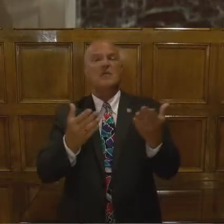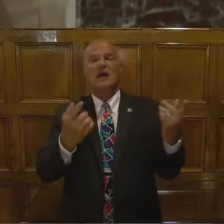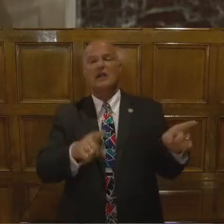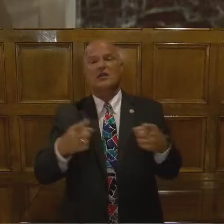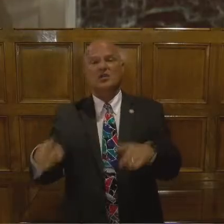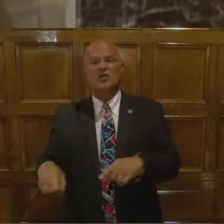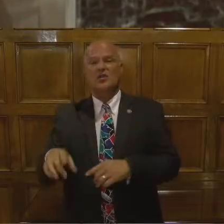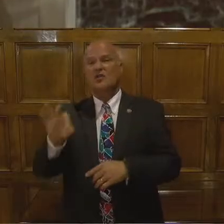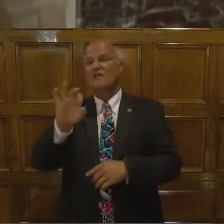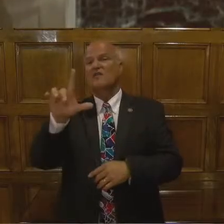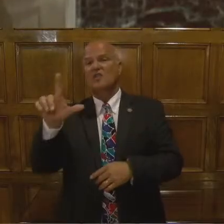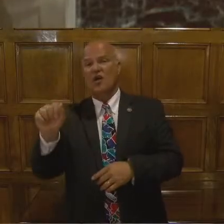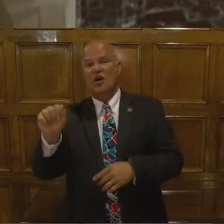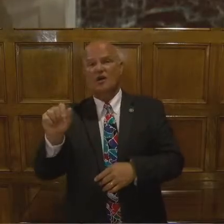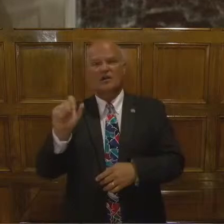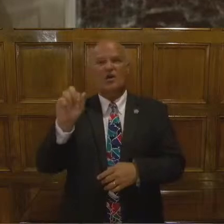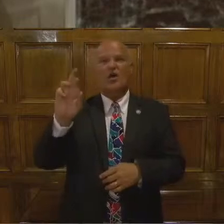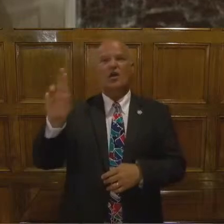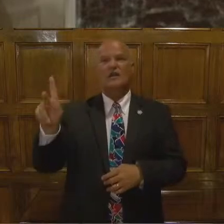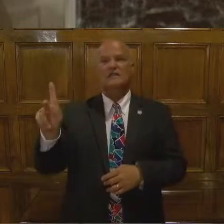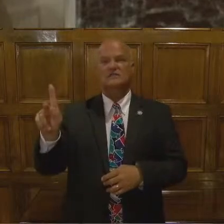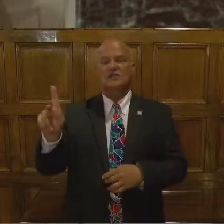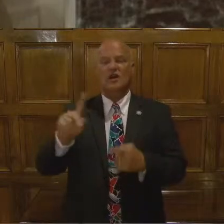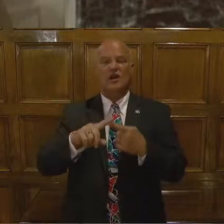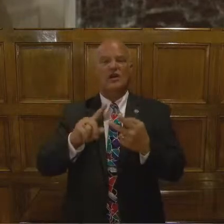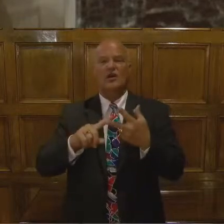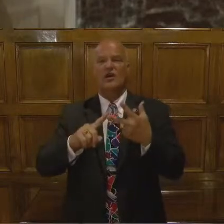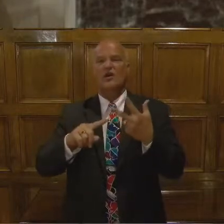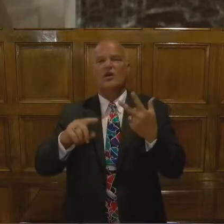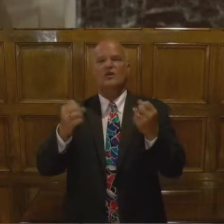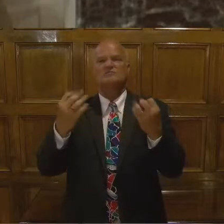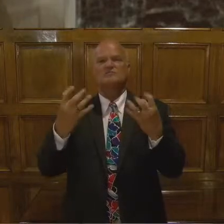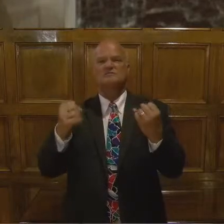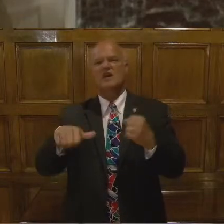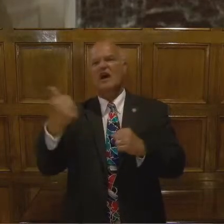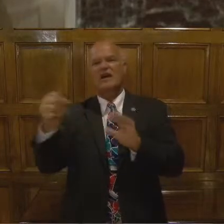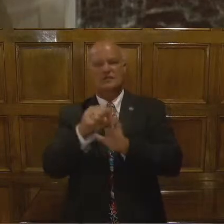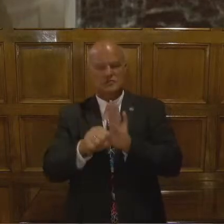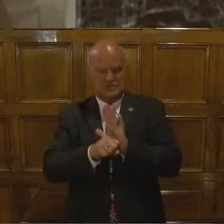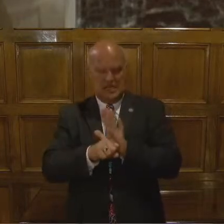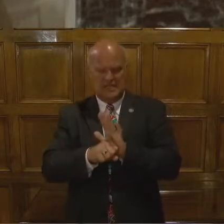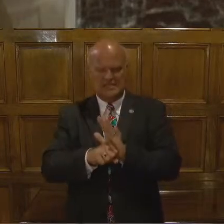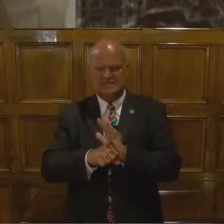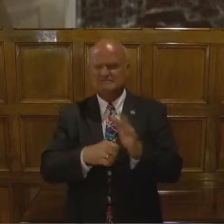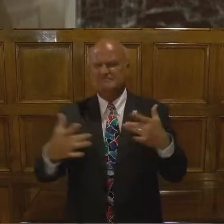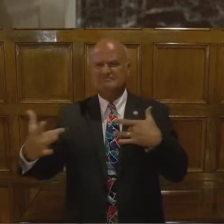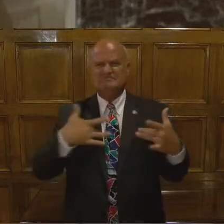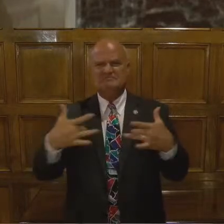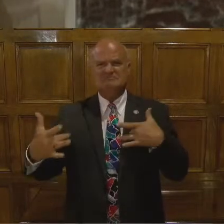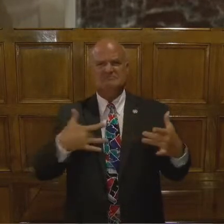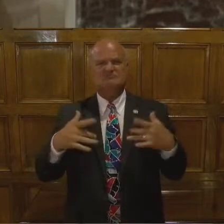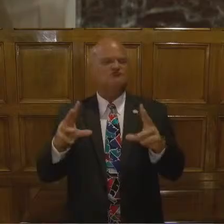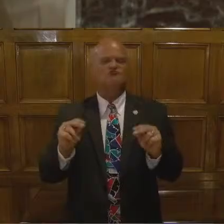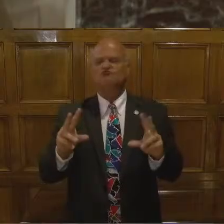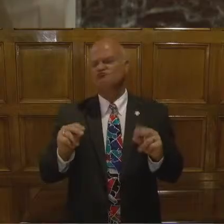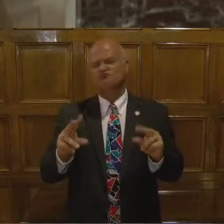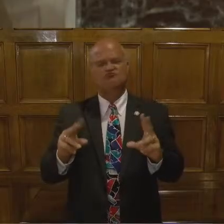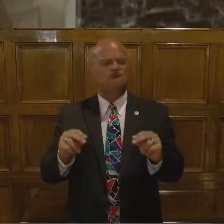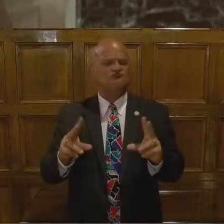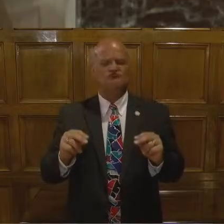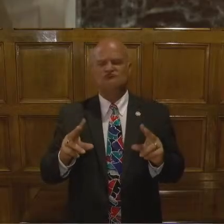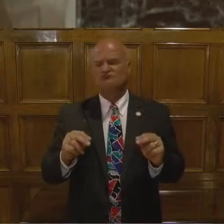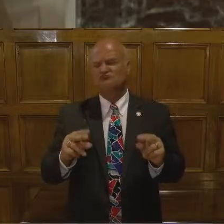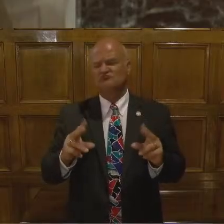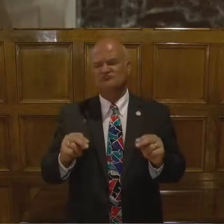in Florida or Arkansas or a multitude of other states. So I'm not worried about it at all. There does not